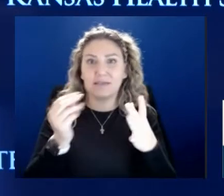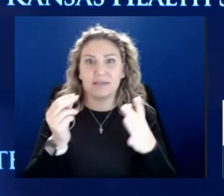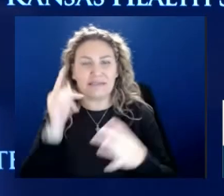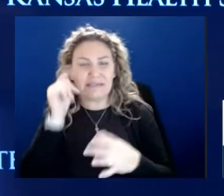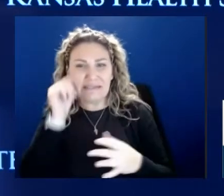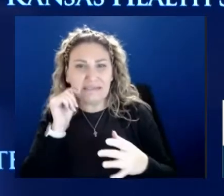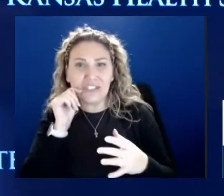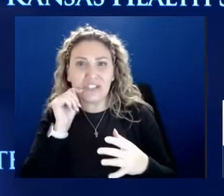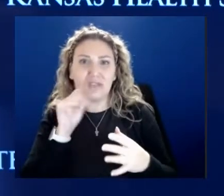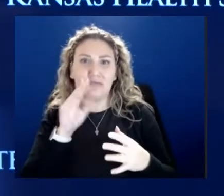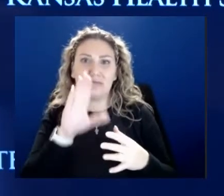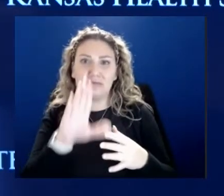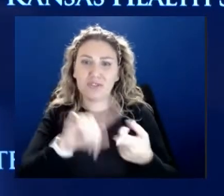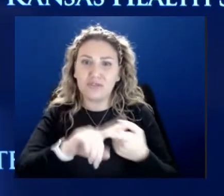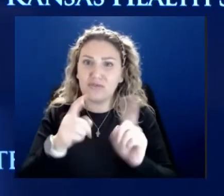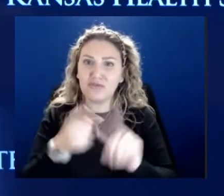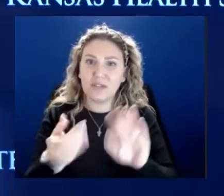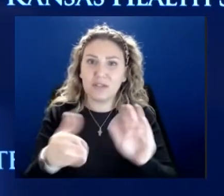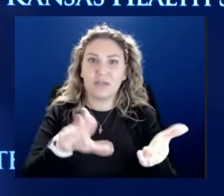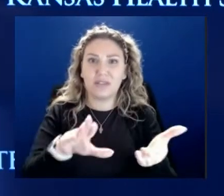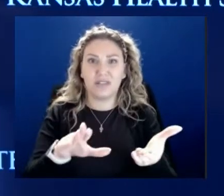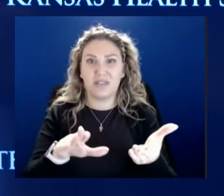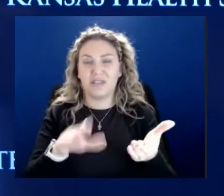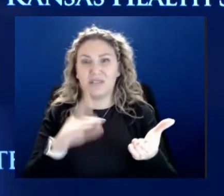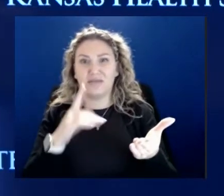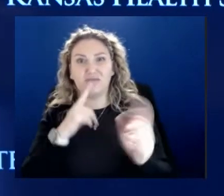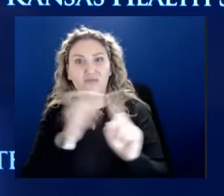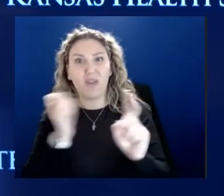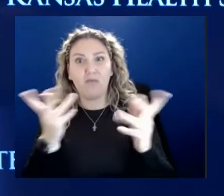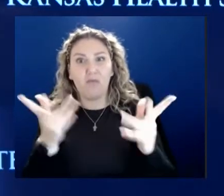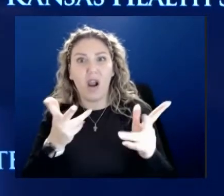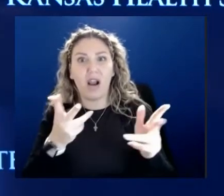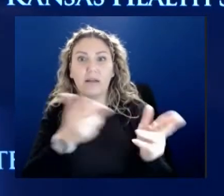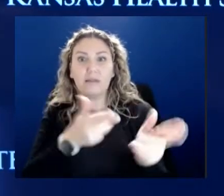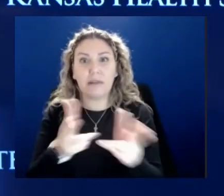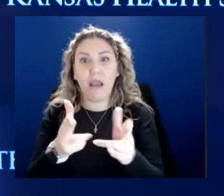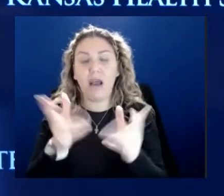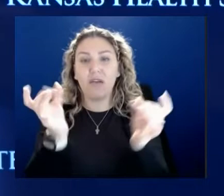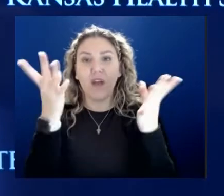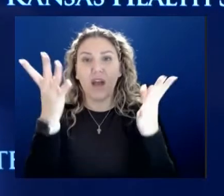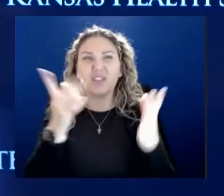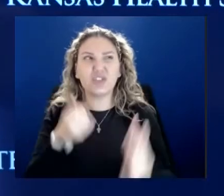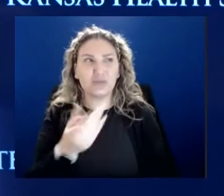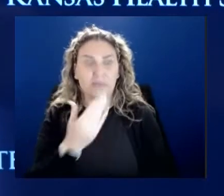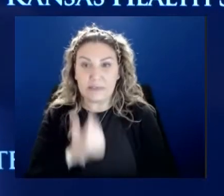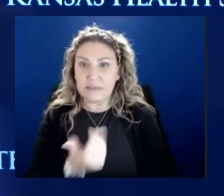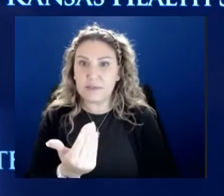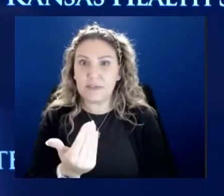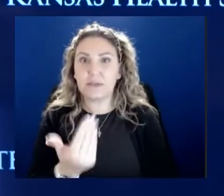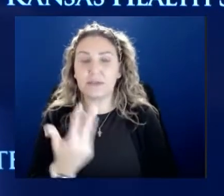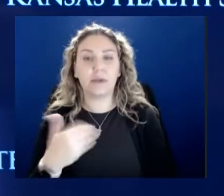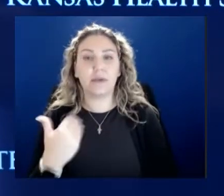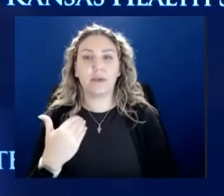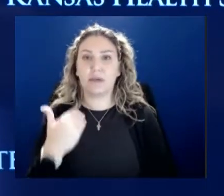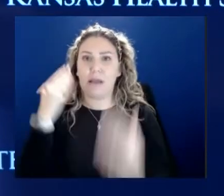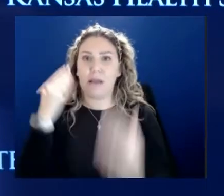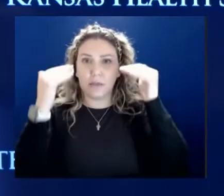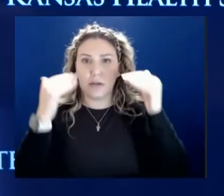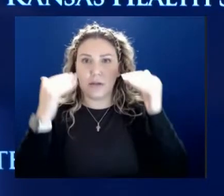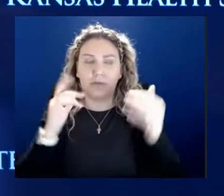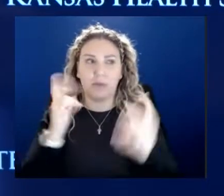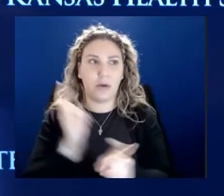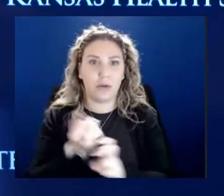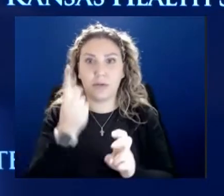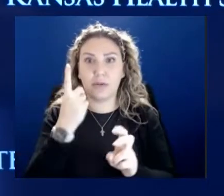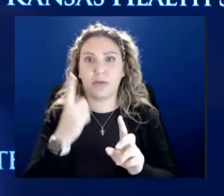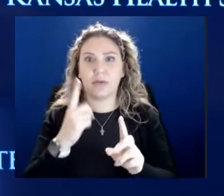who had lost 2 friends in the last year to gun violence. And she was 15 or 16. And as an adult, that's hard to fathom, losing 2 friends that